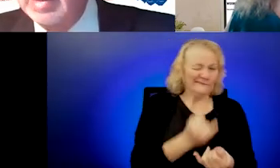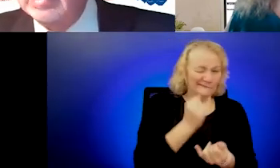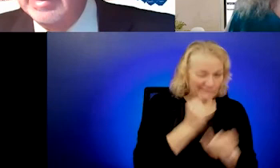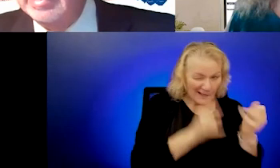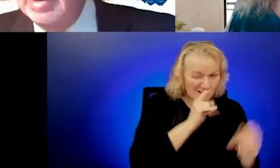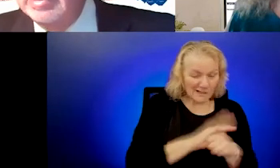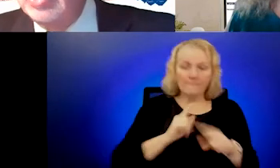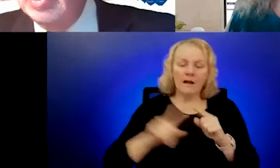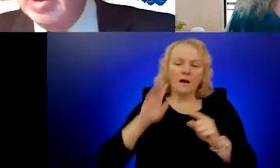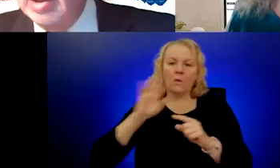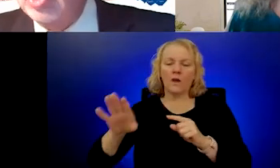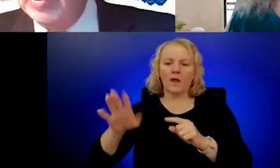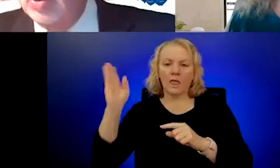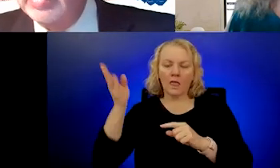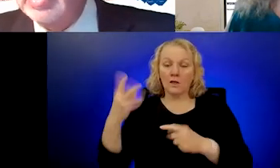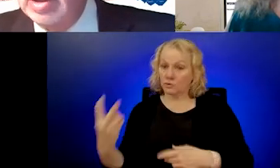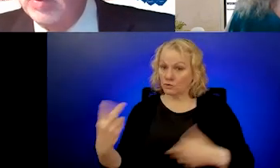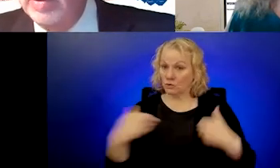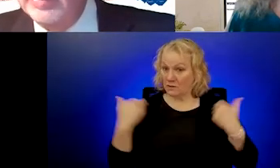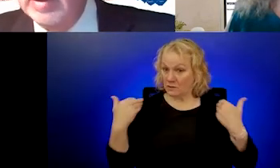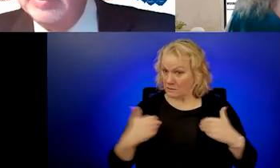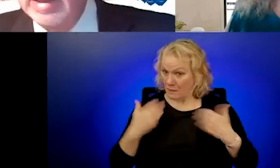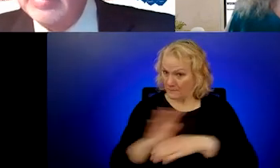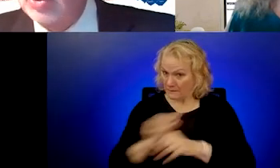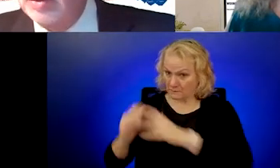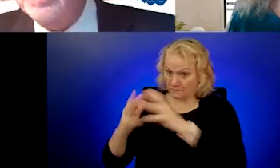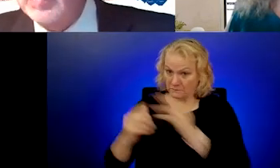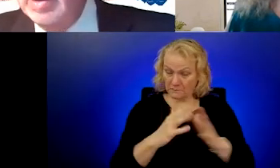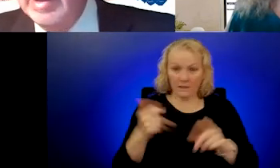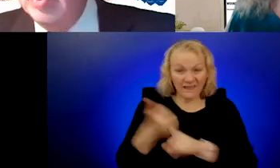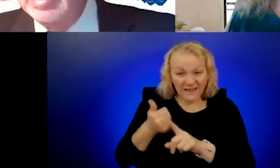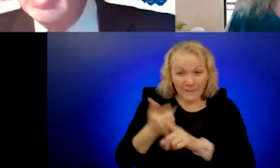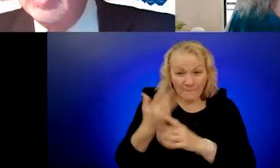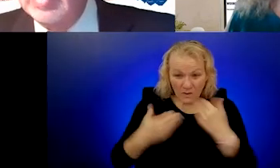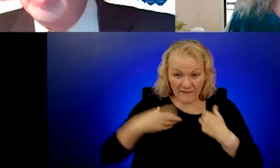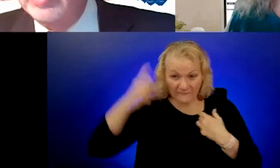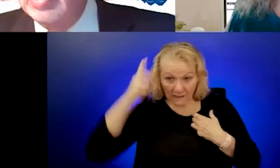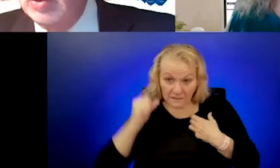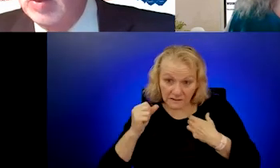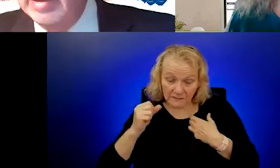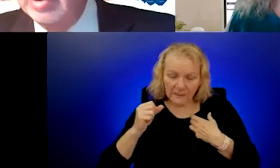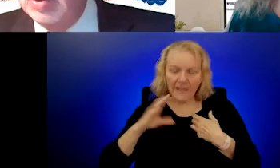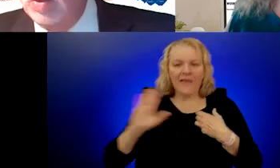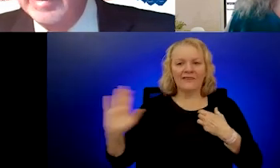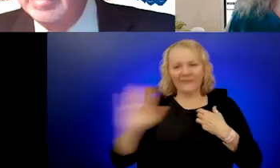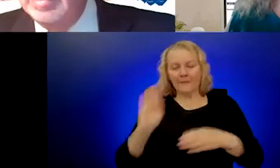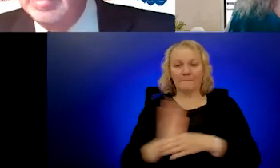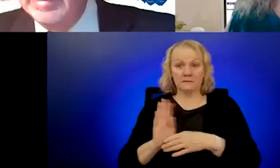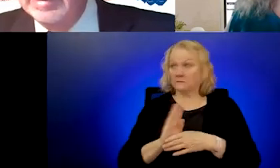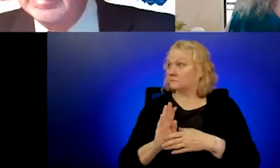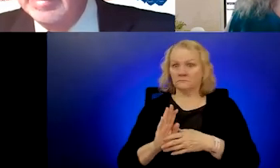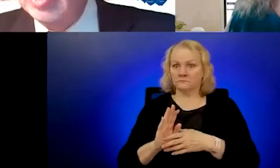going to be spotlighting 2 young entrepreneurs with Down syndrome and a business that they built into a nationwide